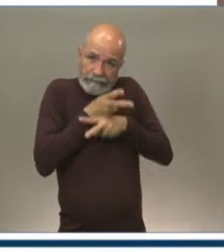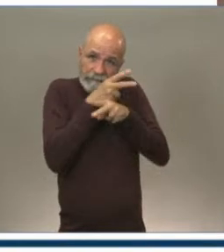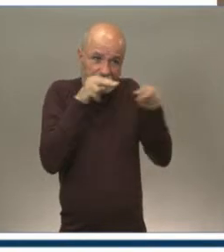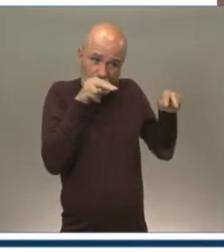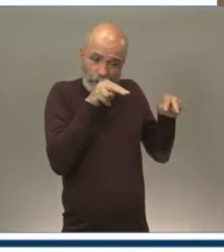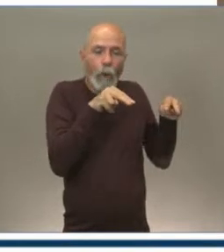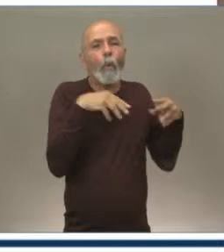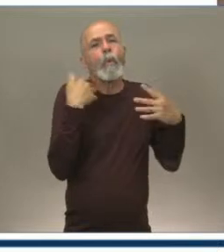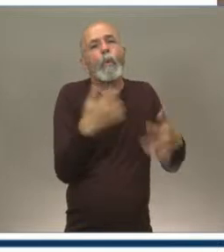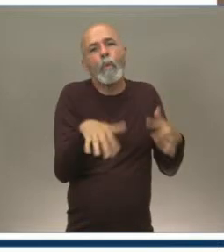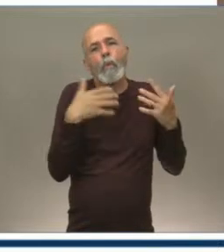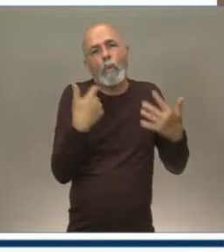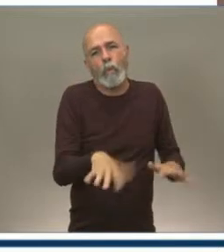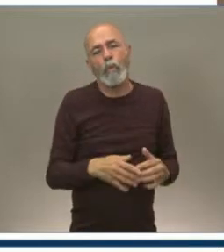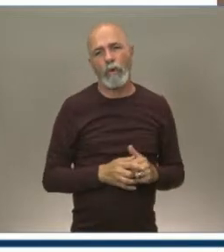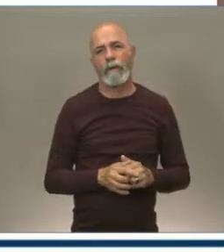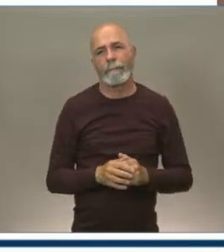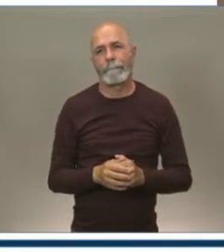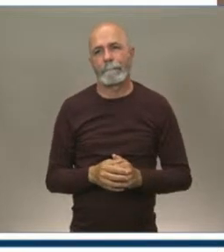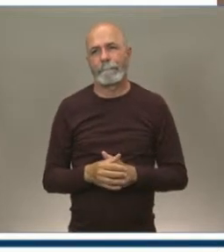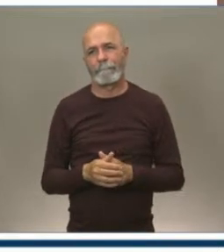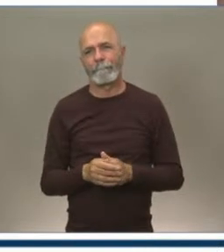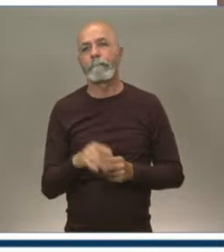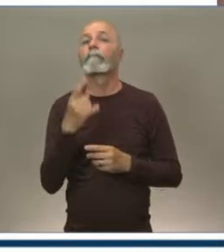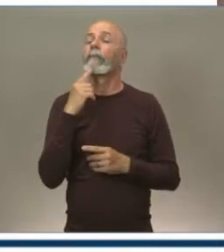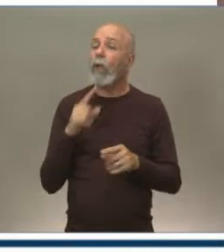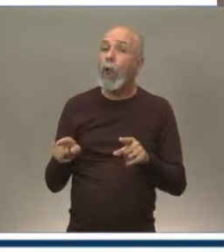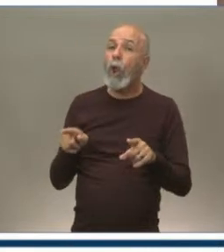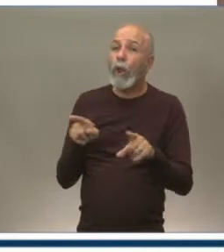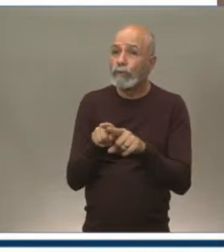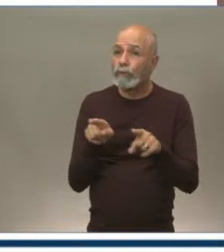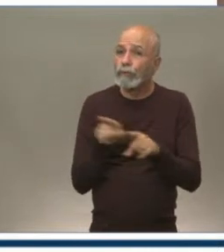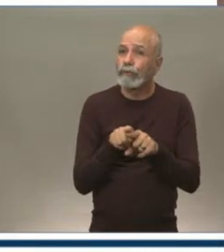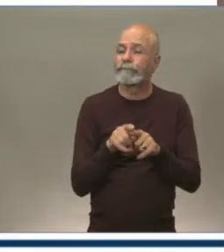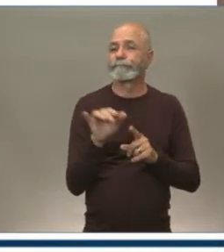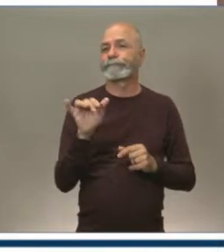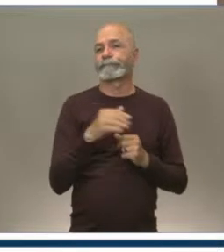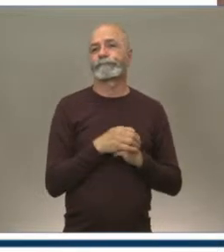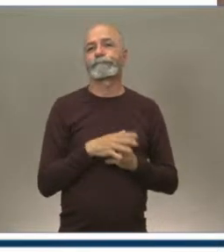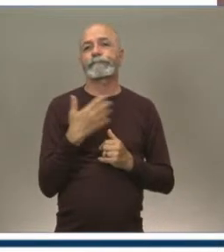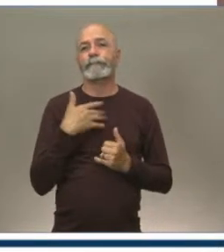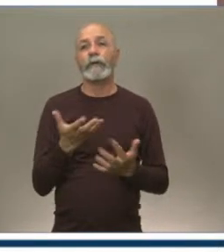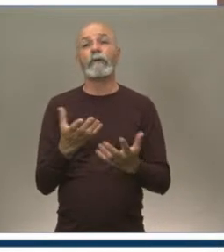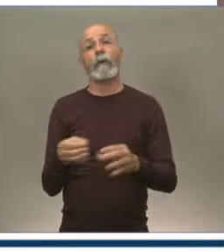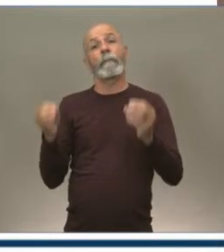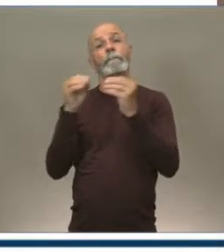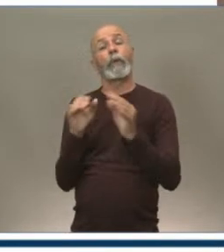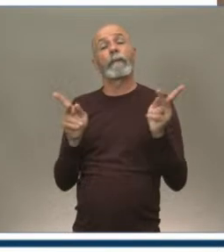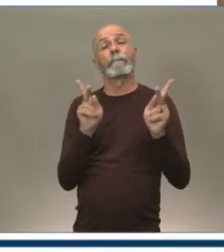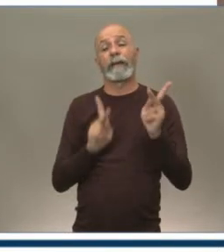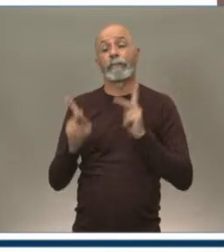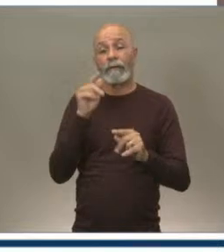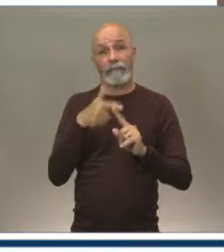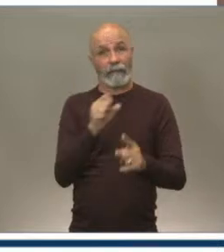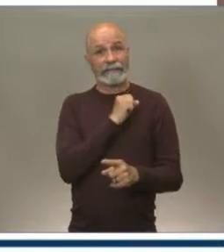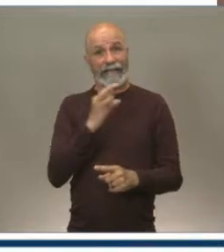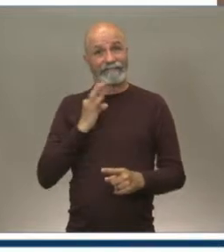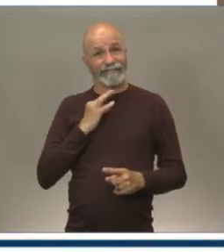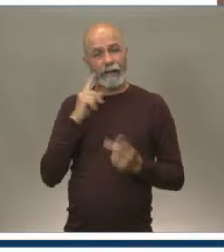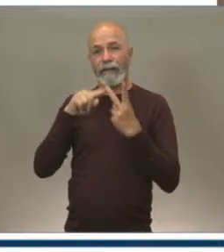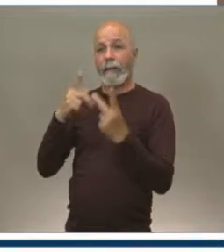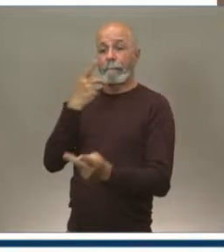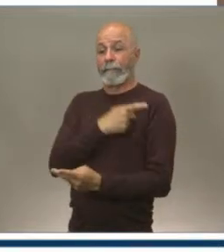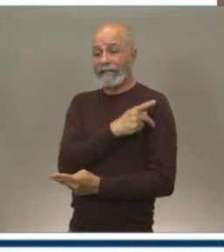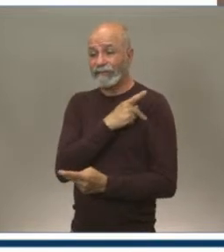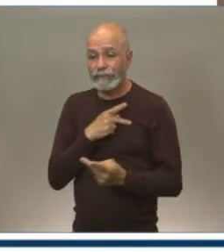other thing that we're doing is we're quite actively testing staff members and patients. As I mentioned, we're going to be testing